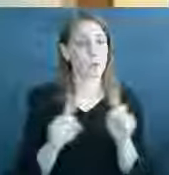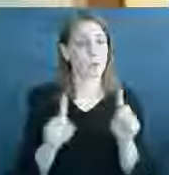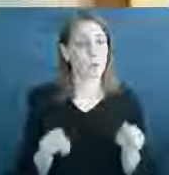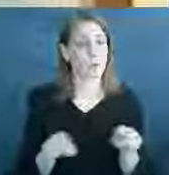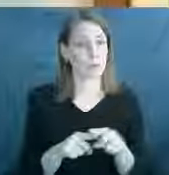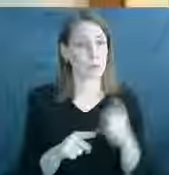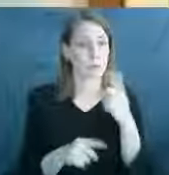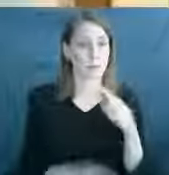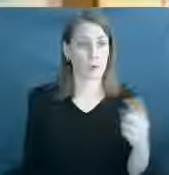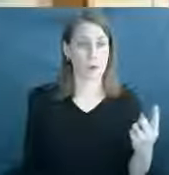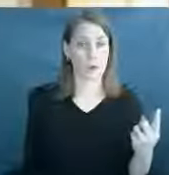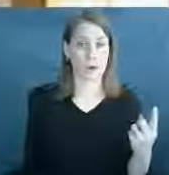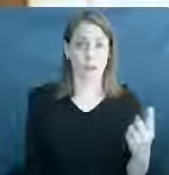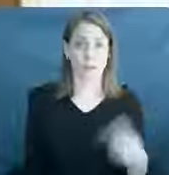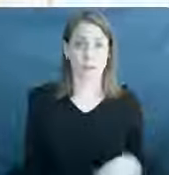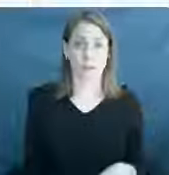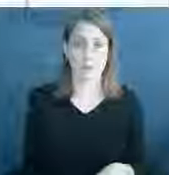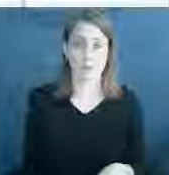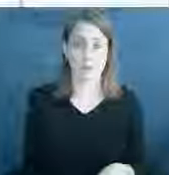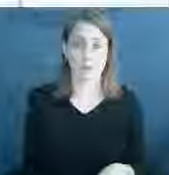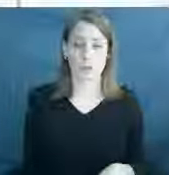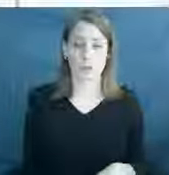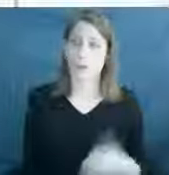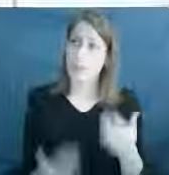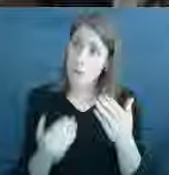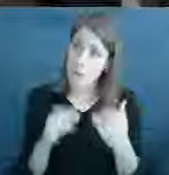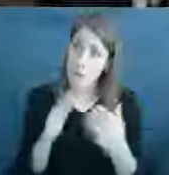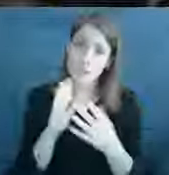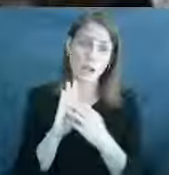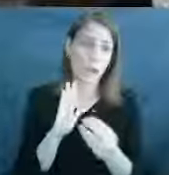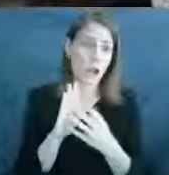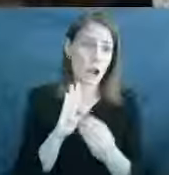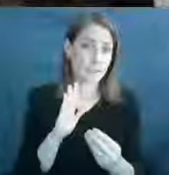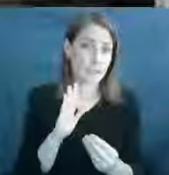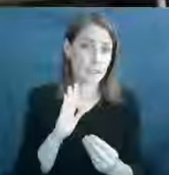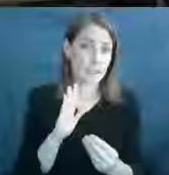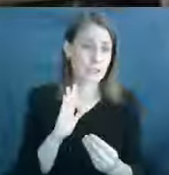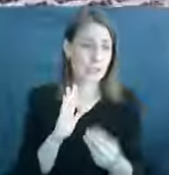starter activity, can you copy it? You can use 2 squares for 1.